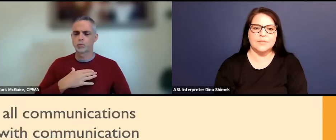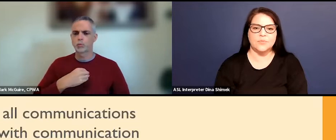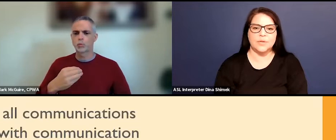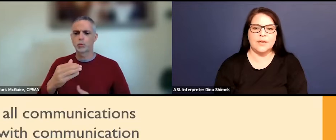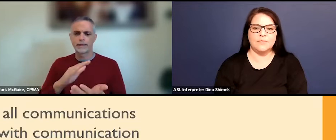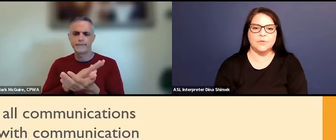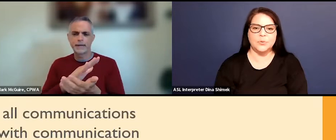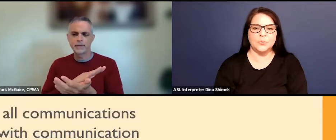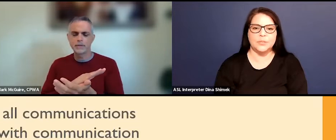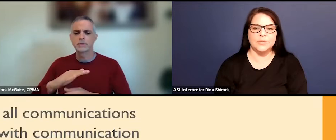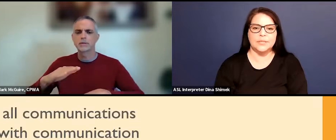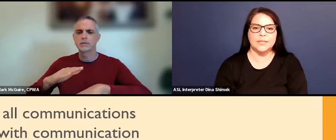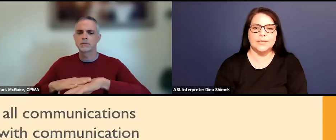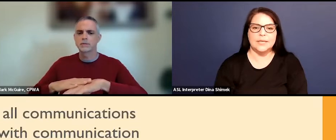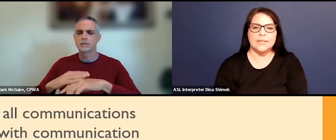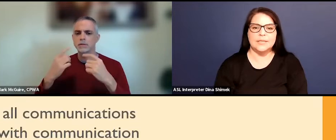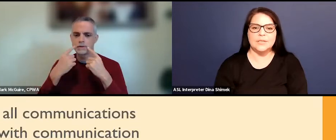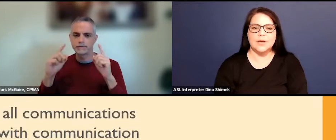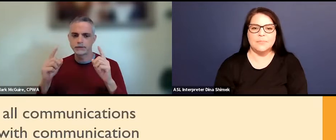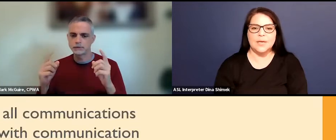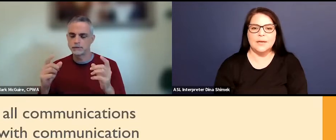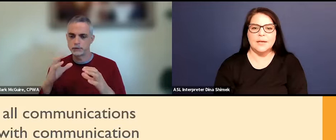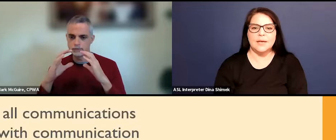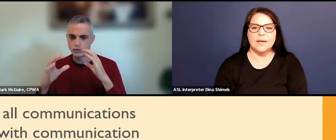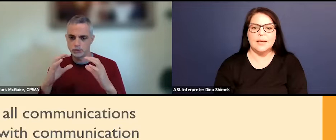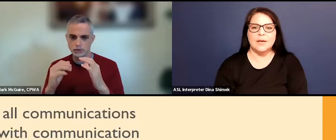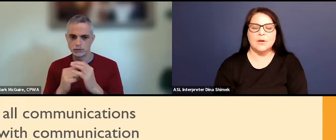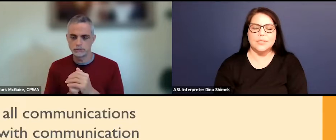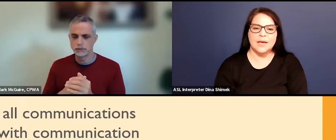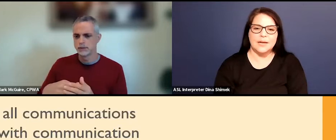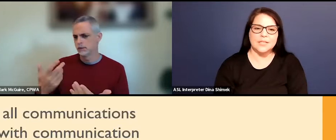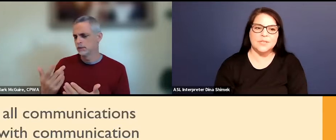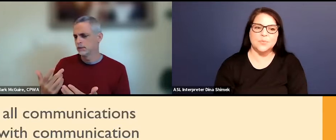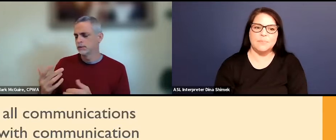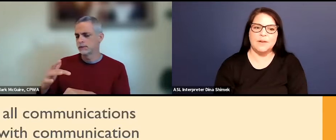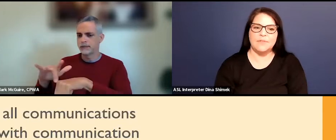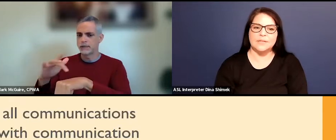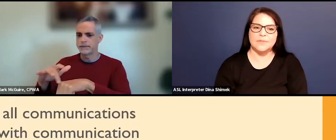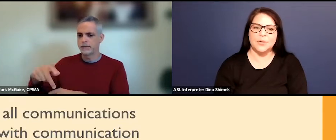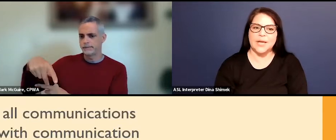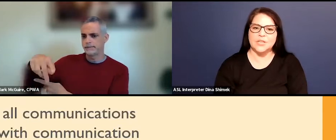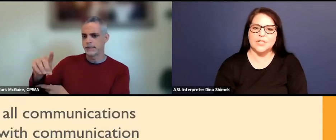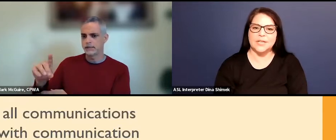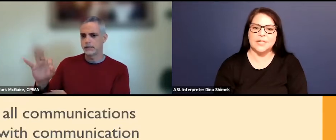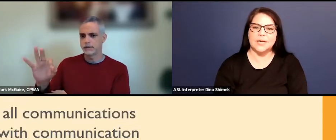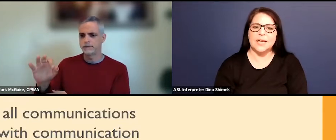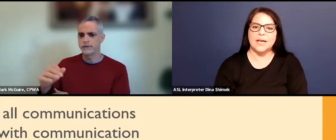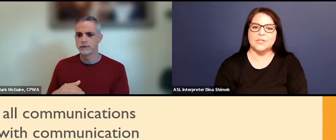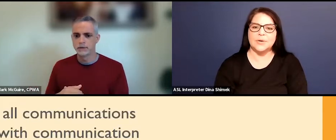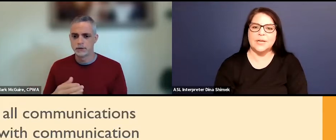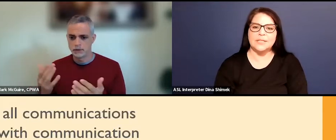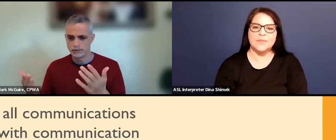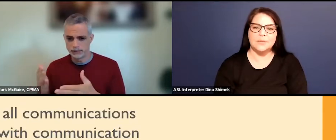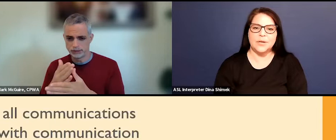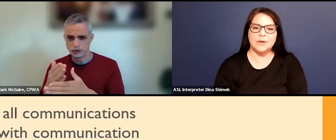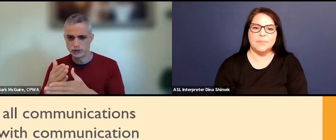And this is a really helpful tool. This document goes ahead and explains more about effective communication. And so